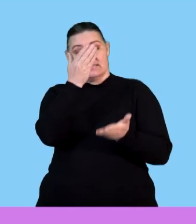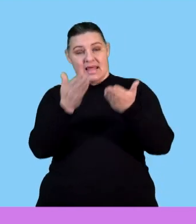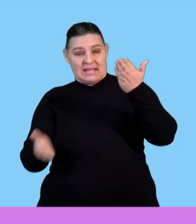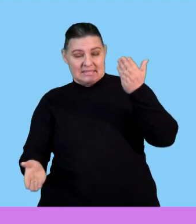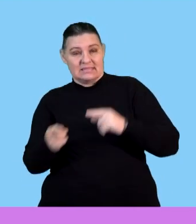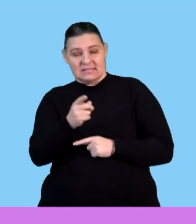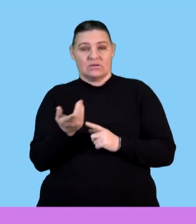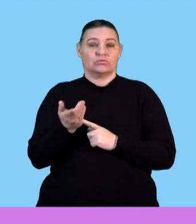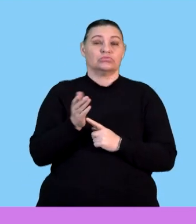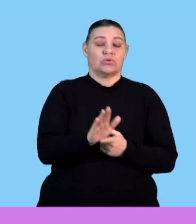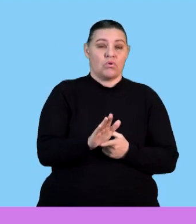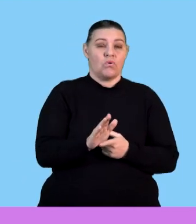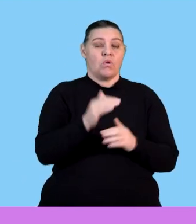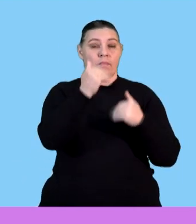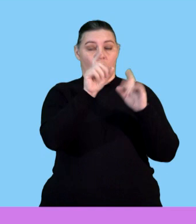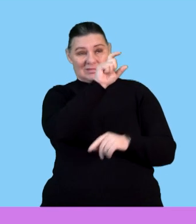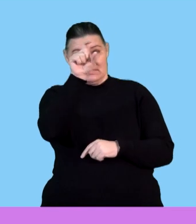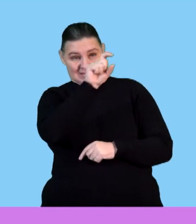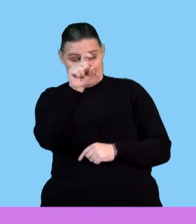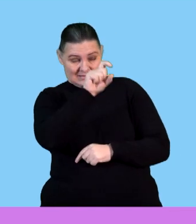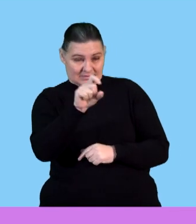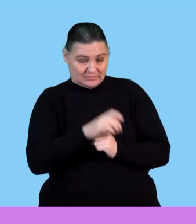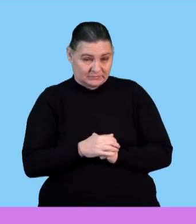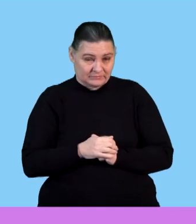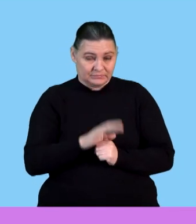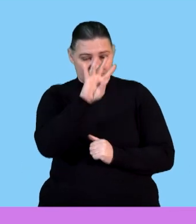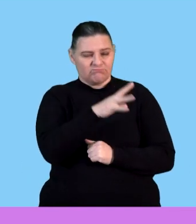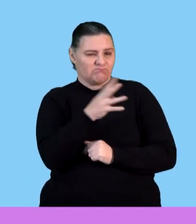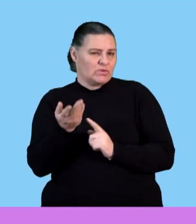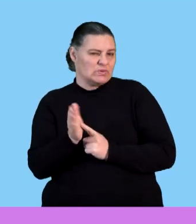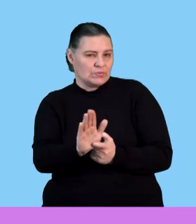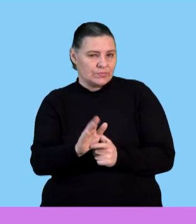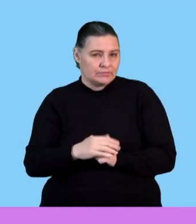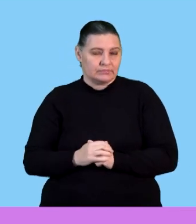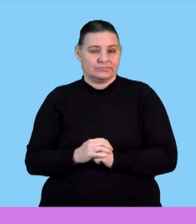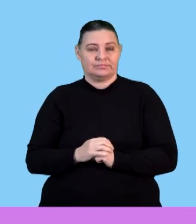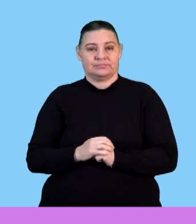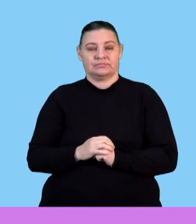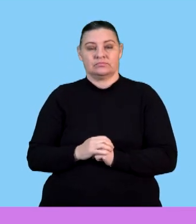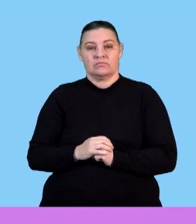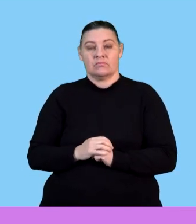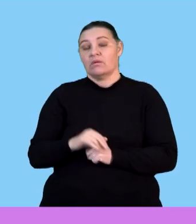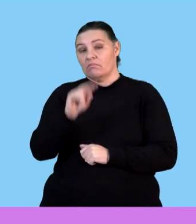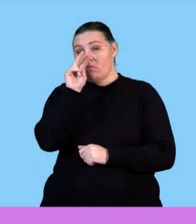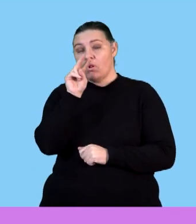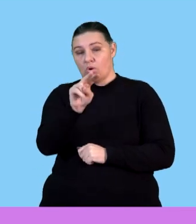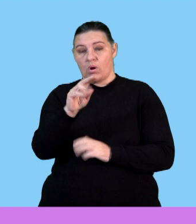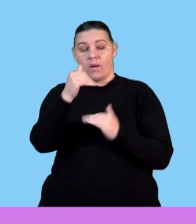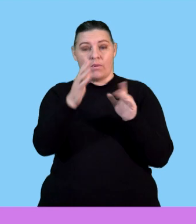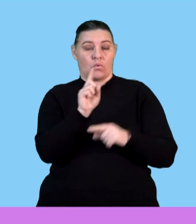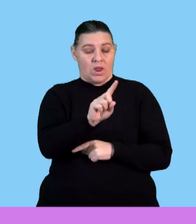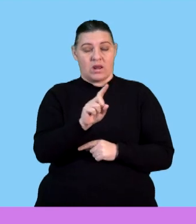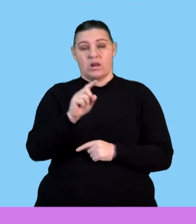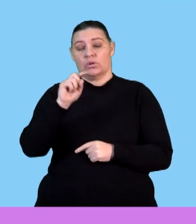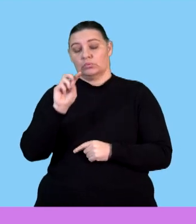a sliding scale indicated by blocks in this table. All right, so looking at this, we've got to look at block